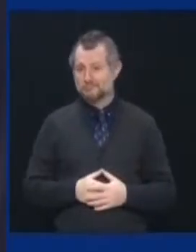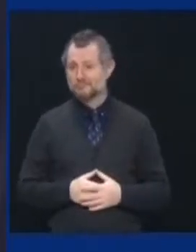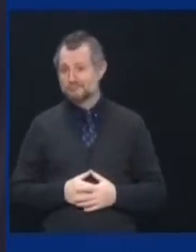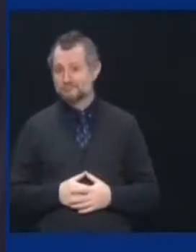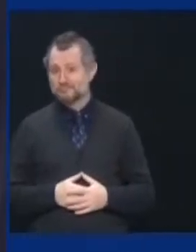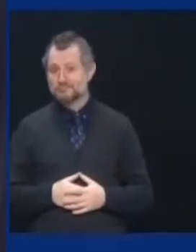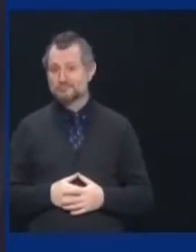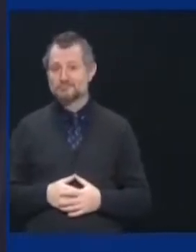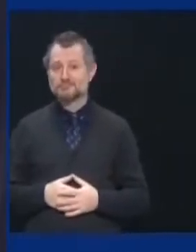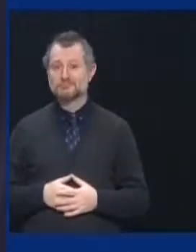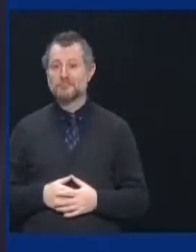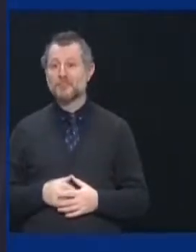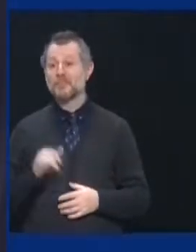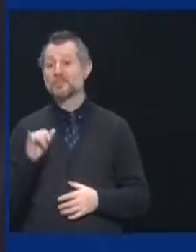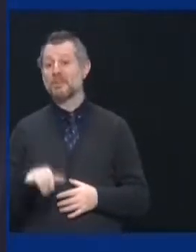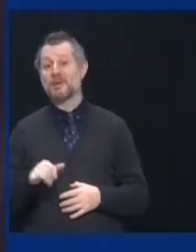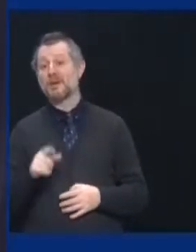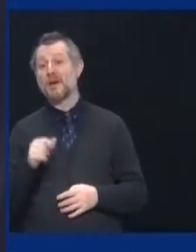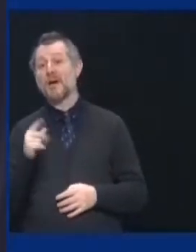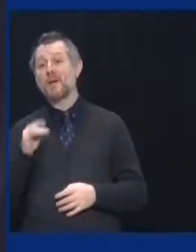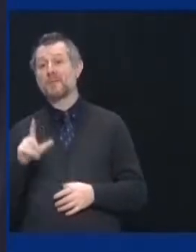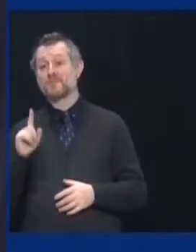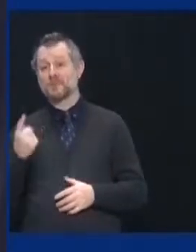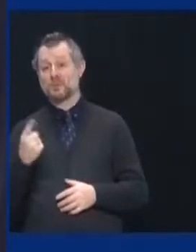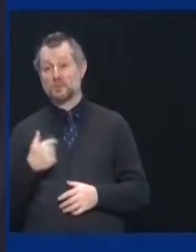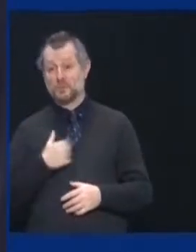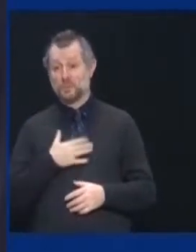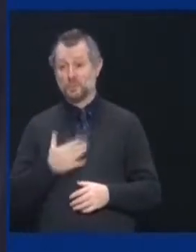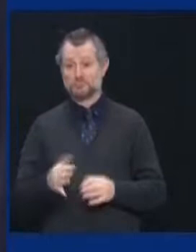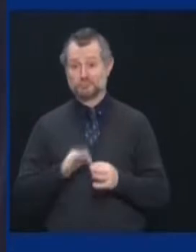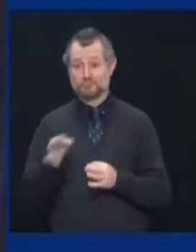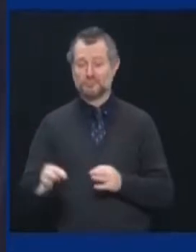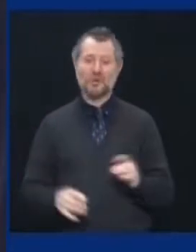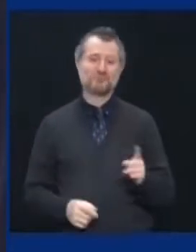And that deadline is not going to be waived. That is not going to happen.